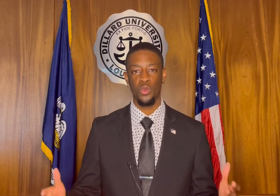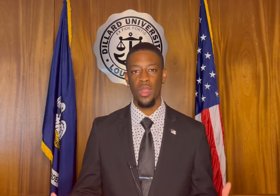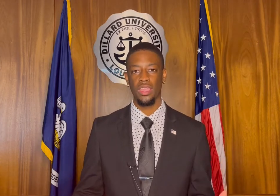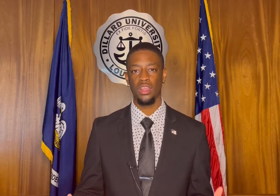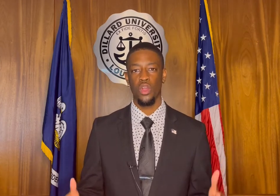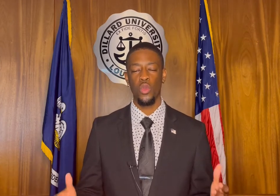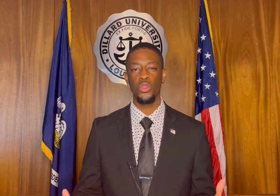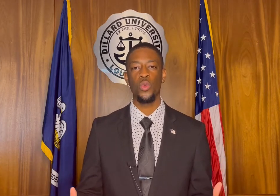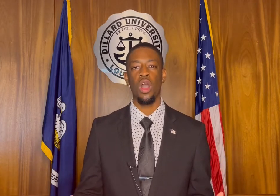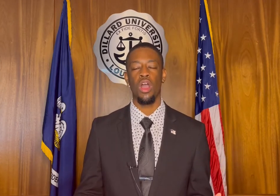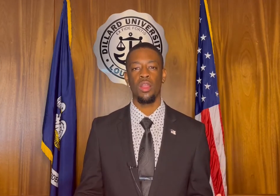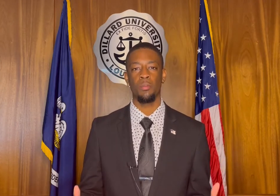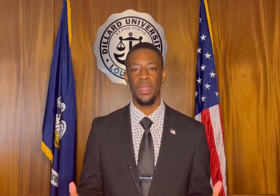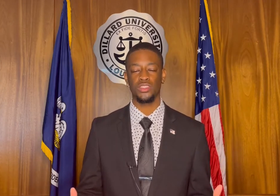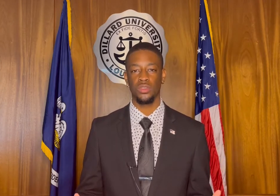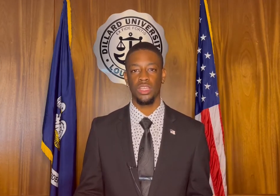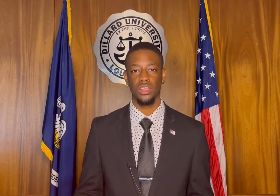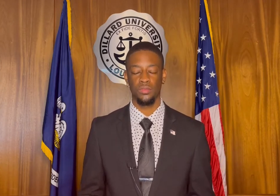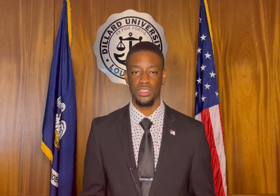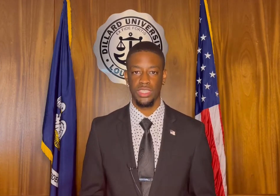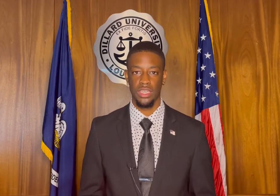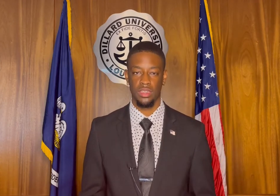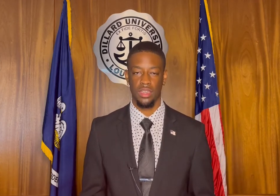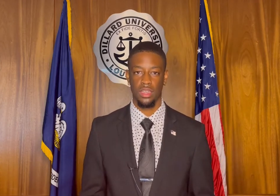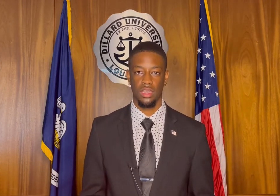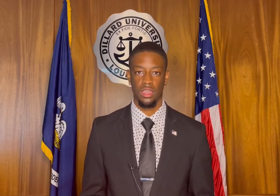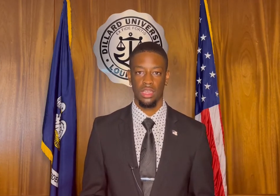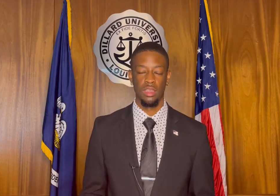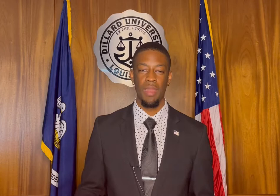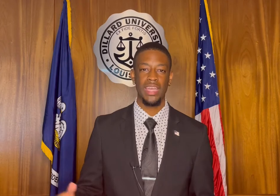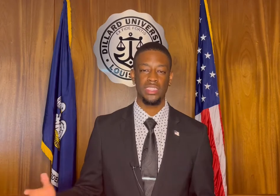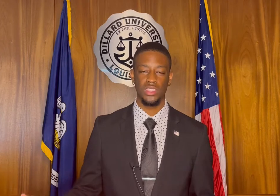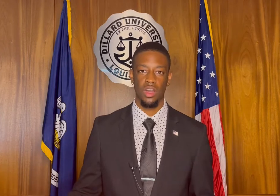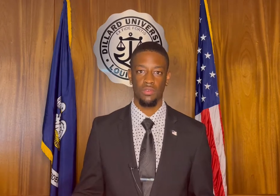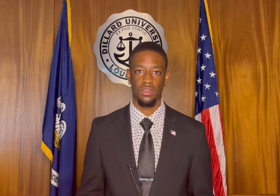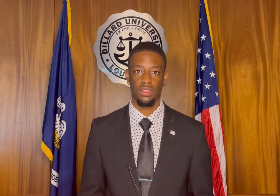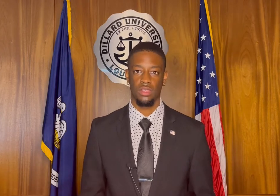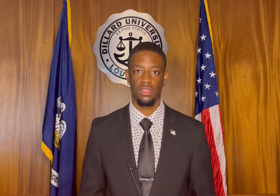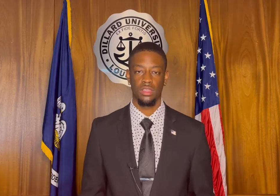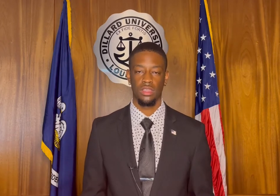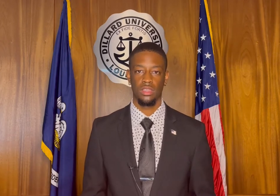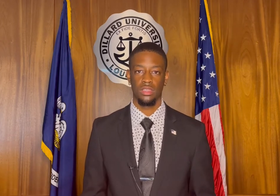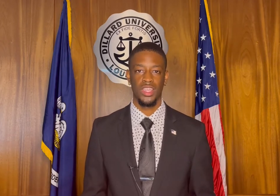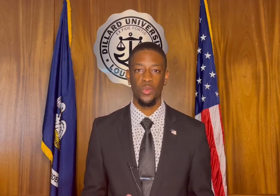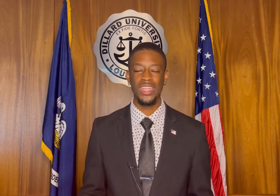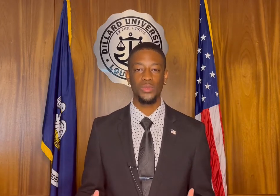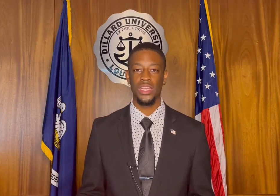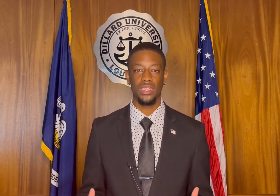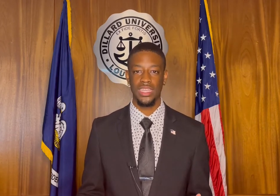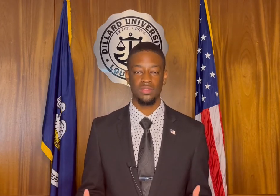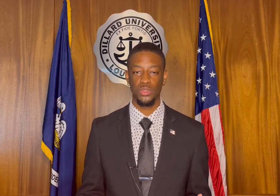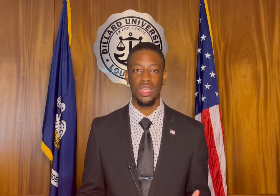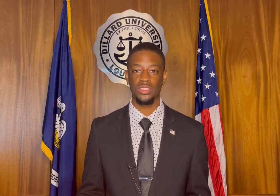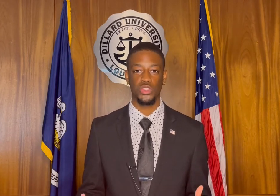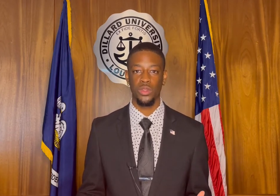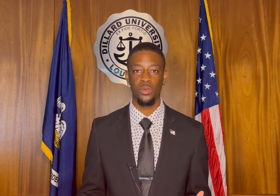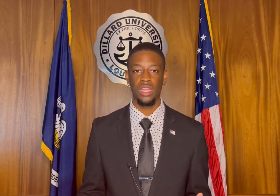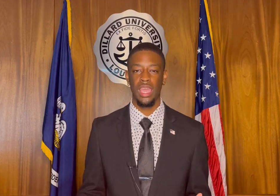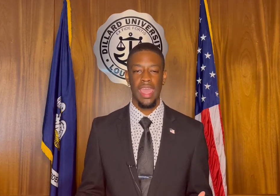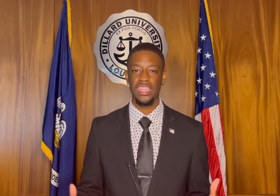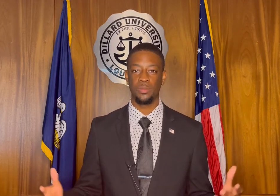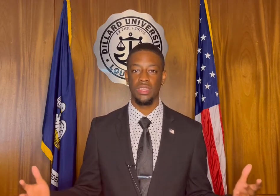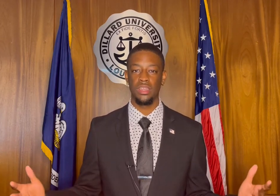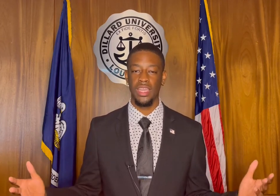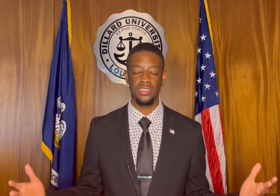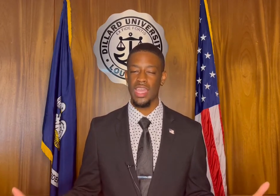they equate who you are based on the color of your skin? The mask is off. The graduating class of